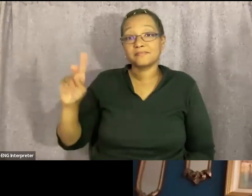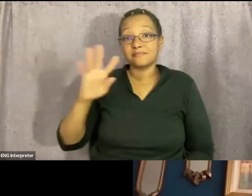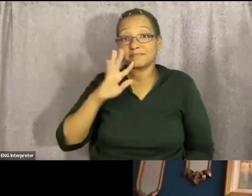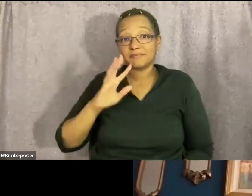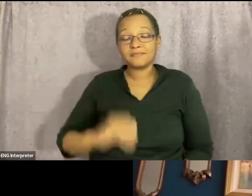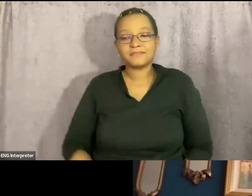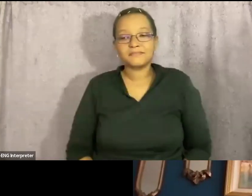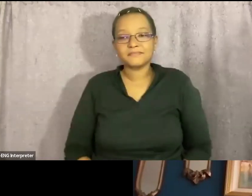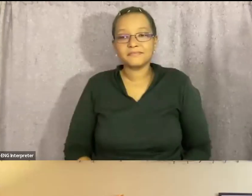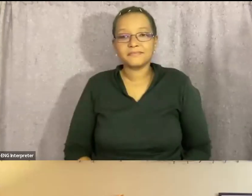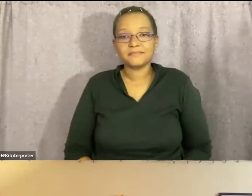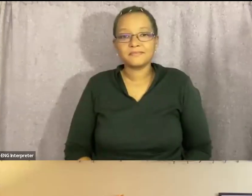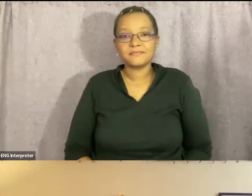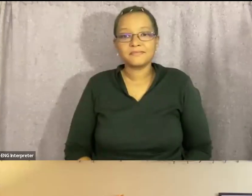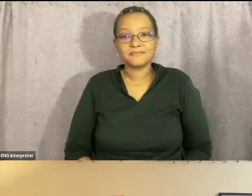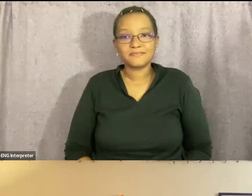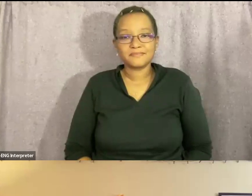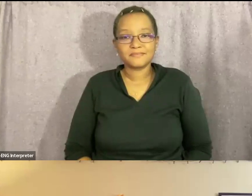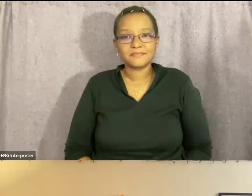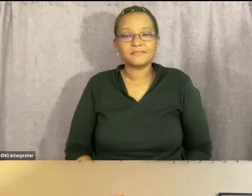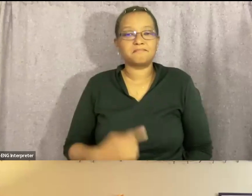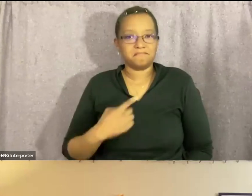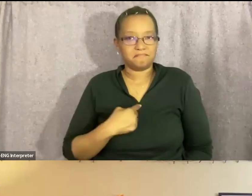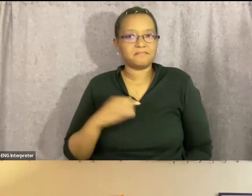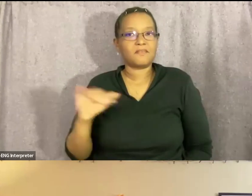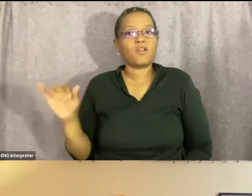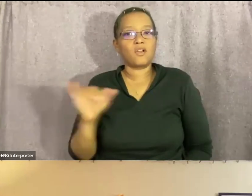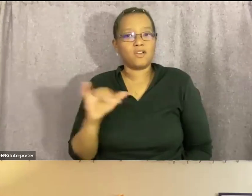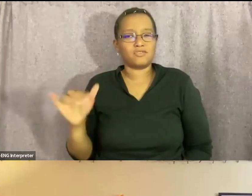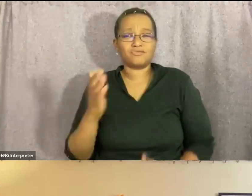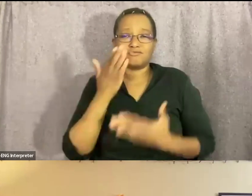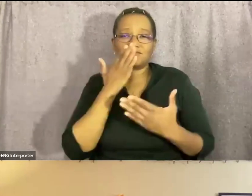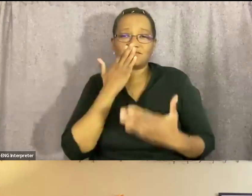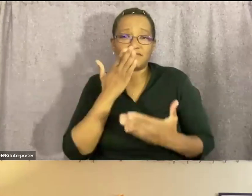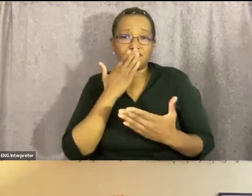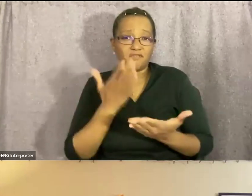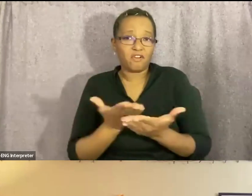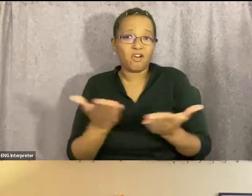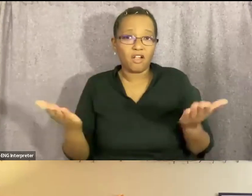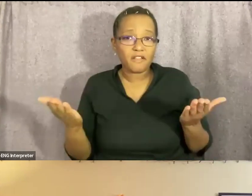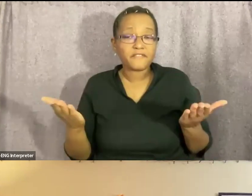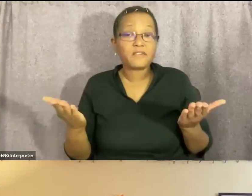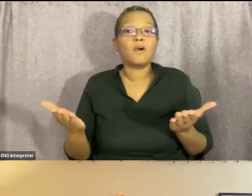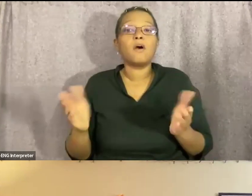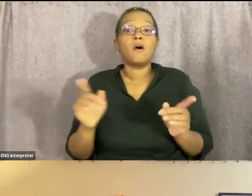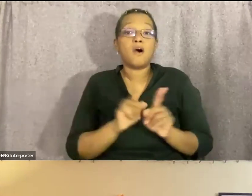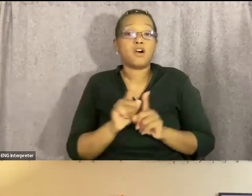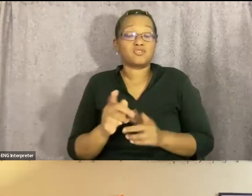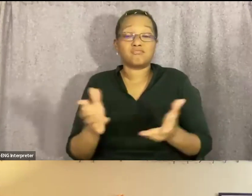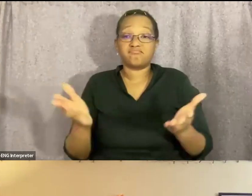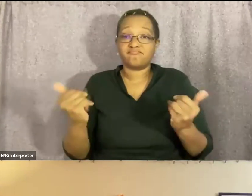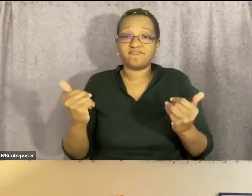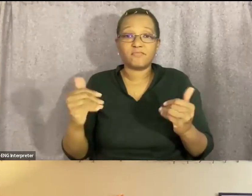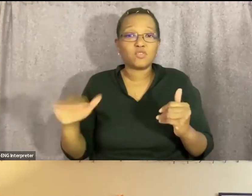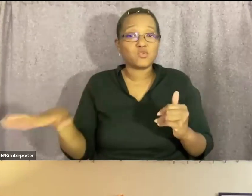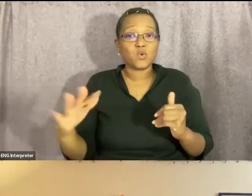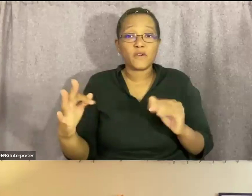This is Hudson speaking. I can go first. I think I just want to share my